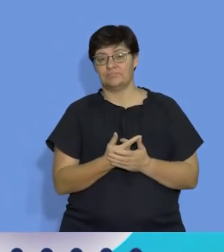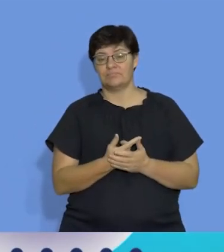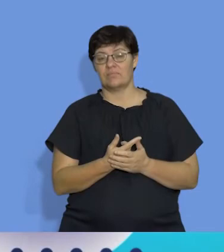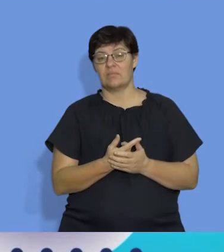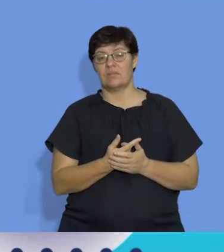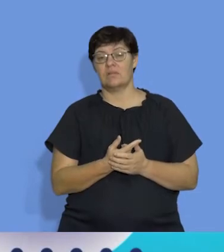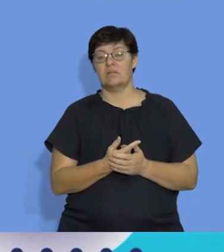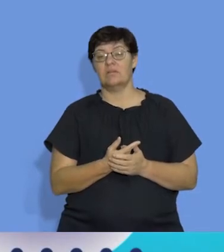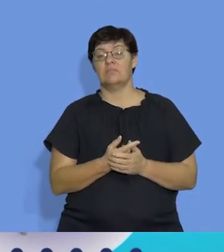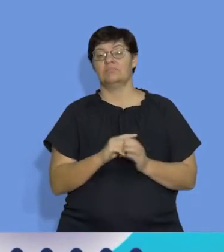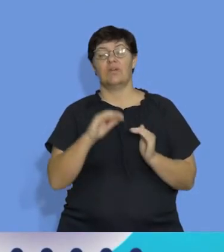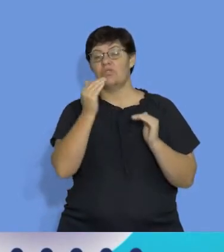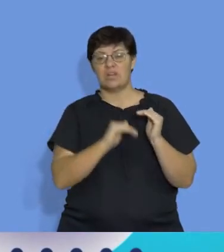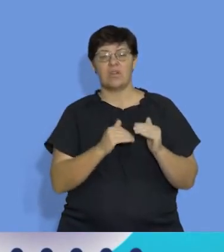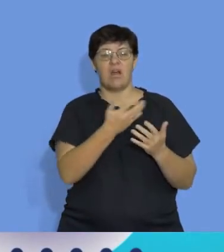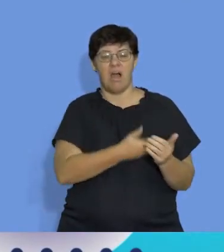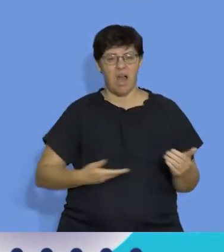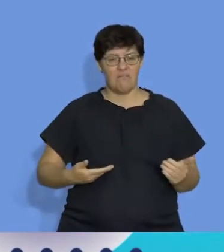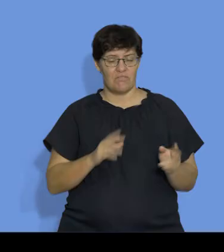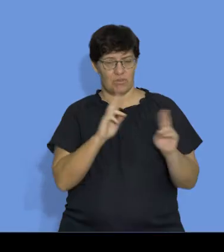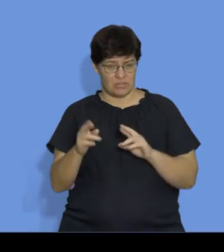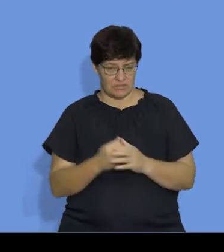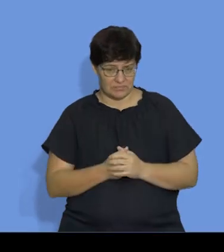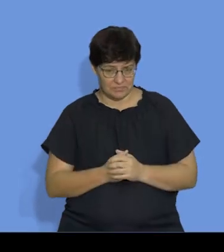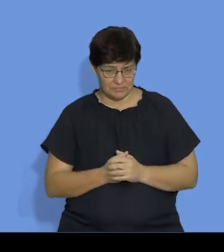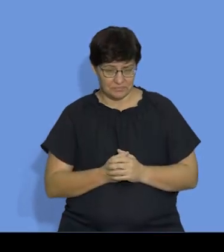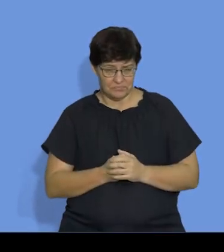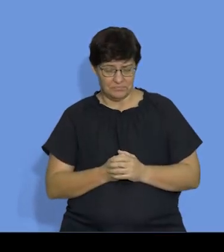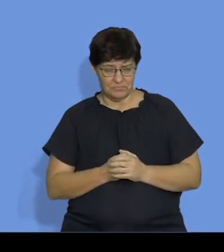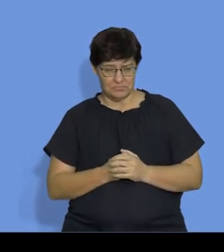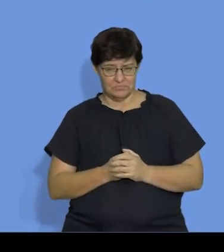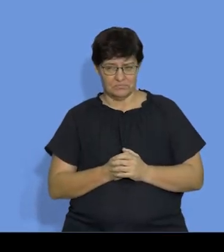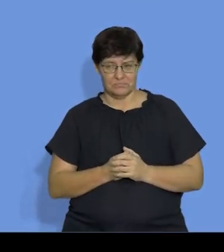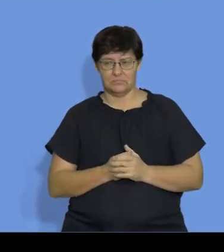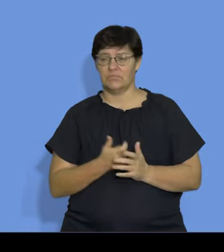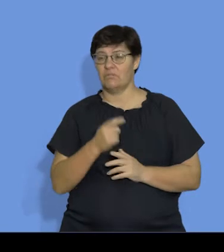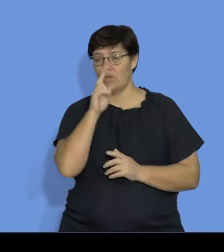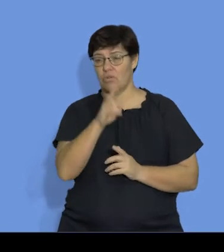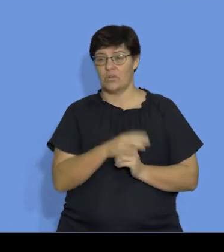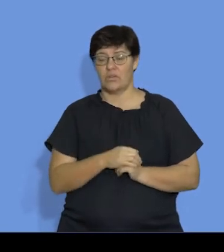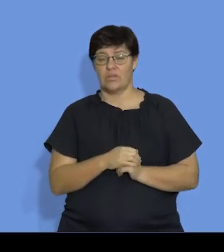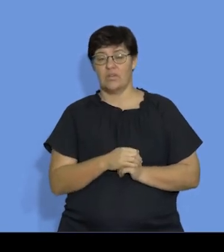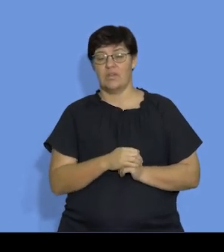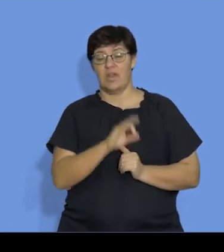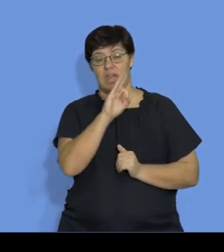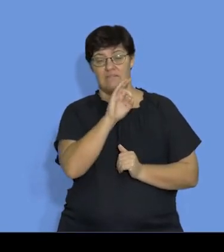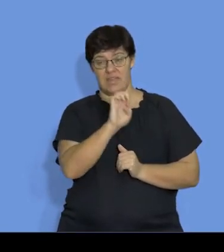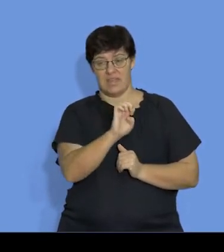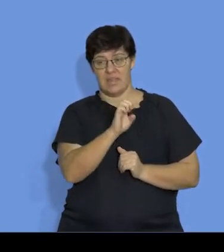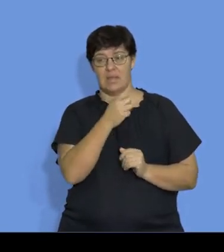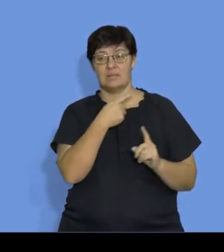half reaction. Exactly how do we do that? Right, we are saying that if we look at iron, here iron is